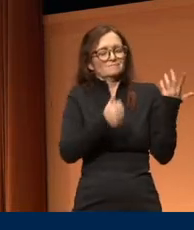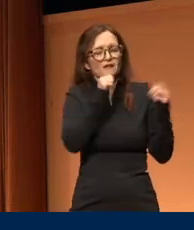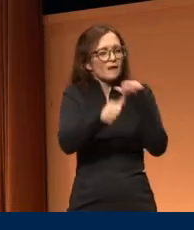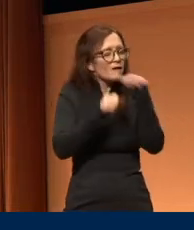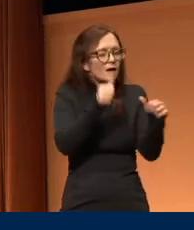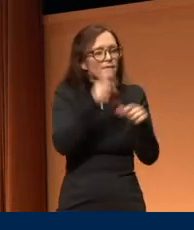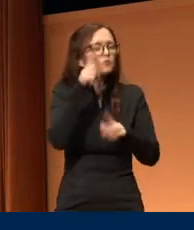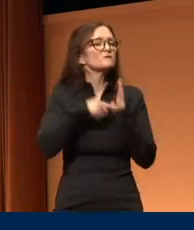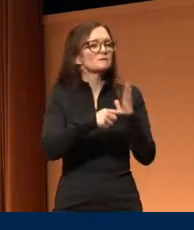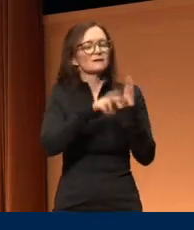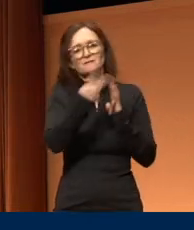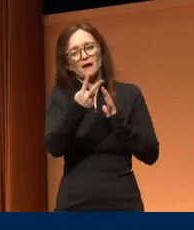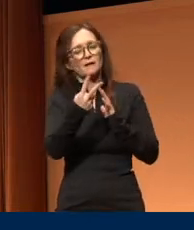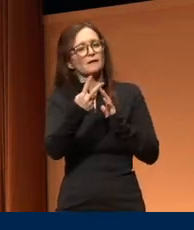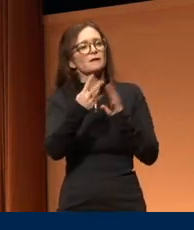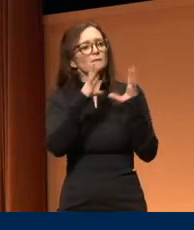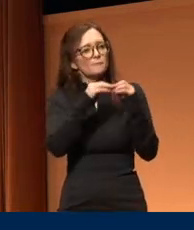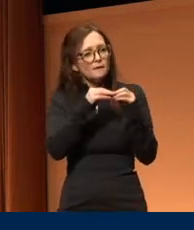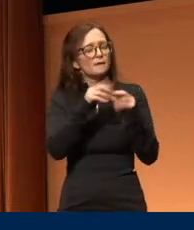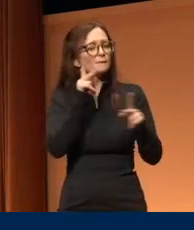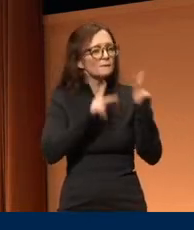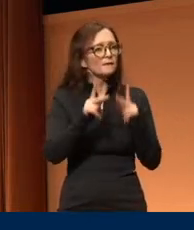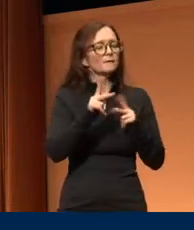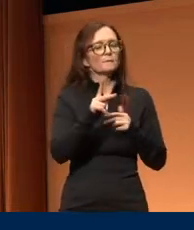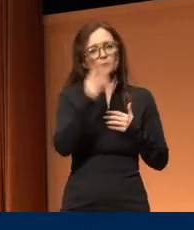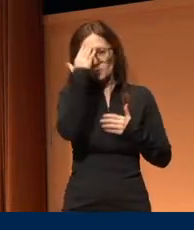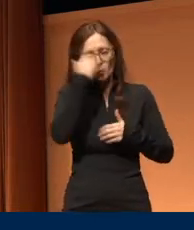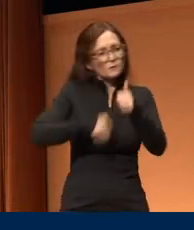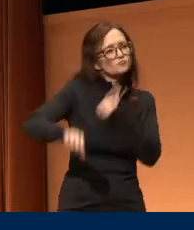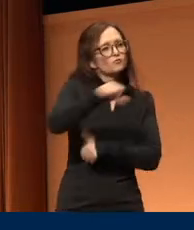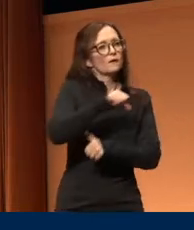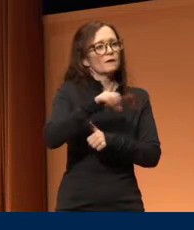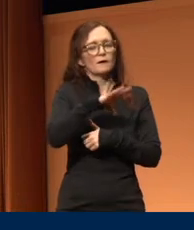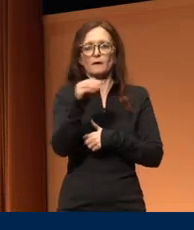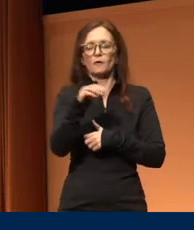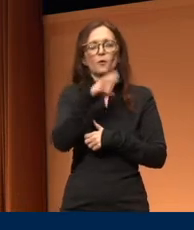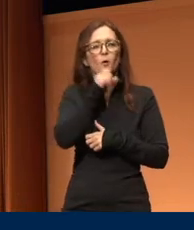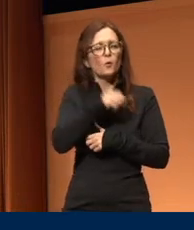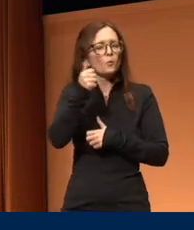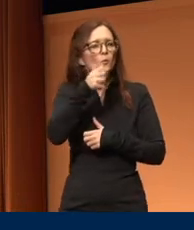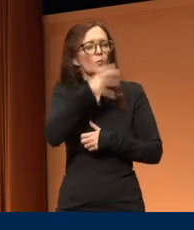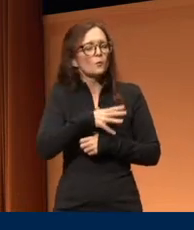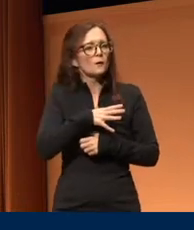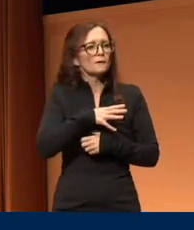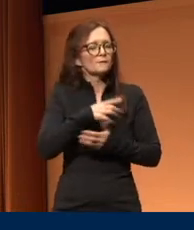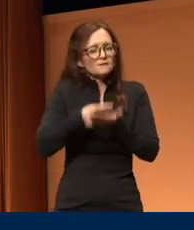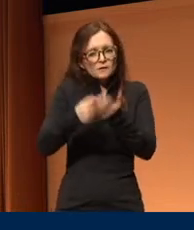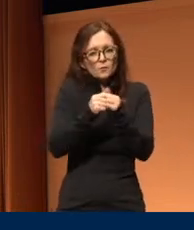example, during the second session, when people still hardly knew each other, an older woman spotted